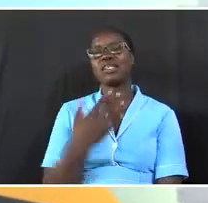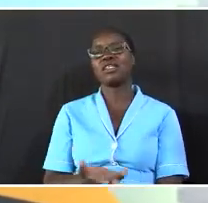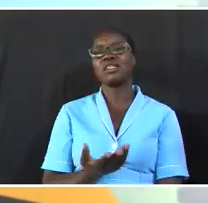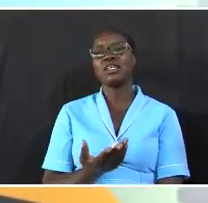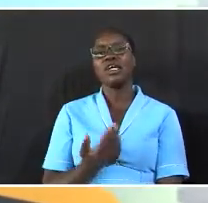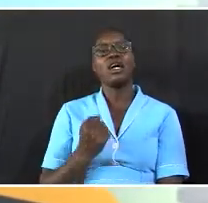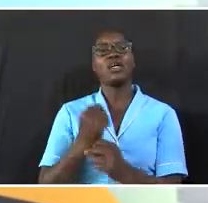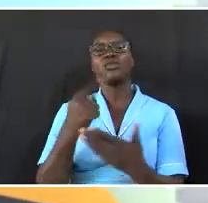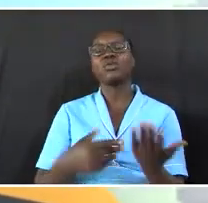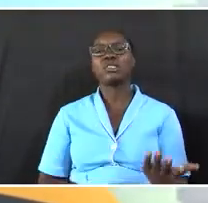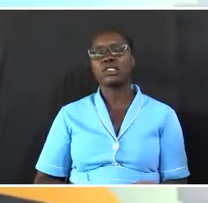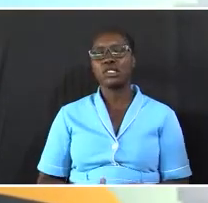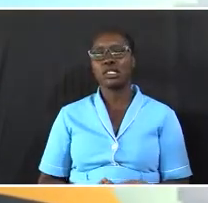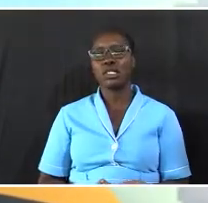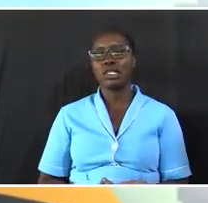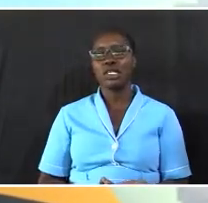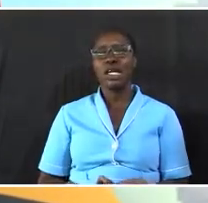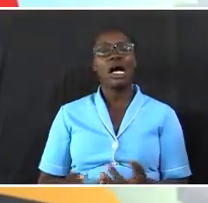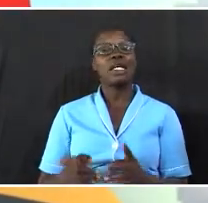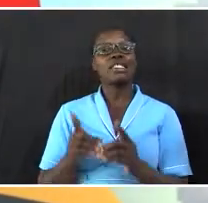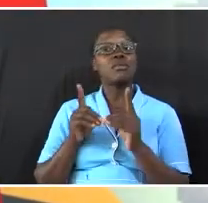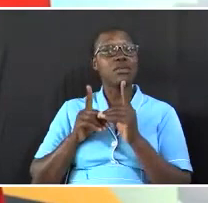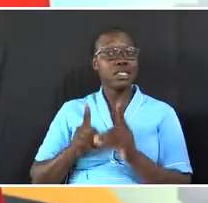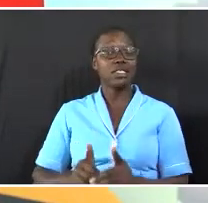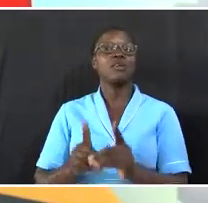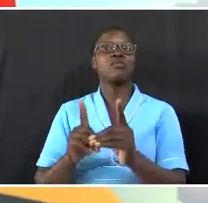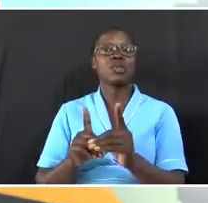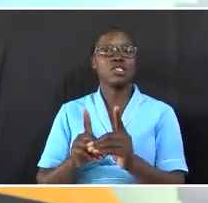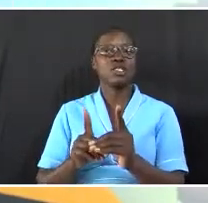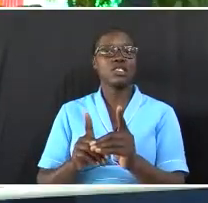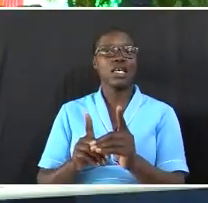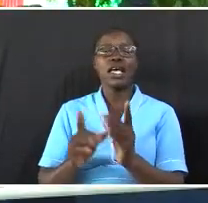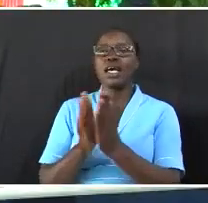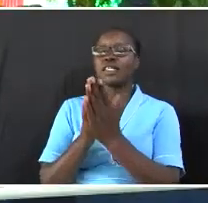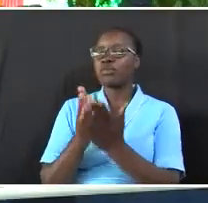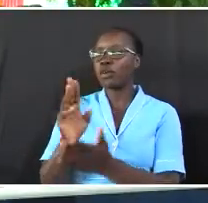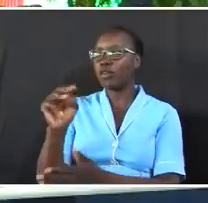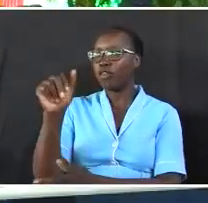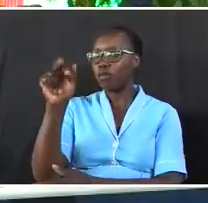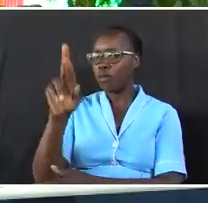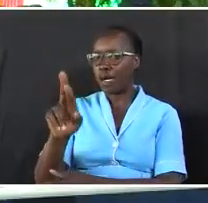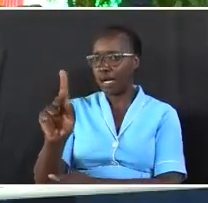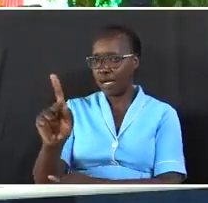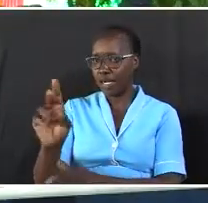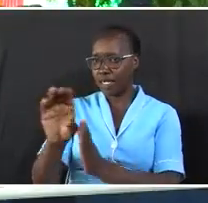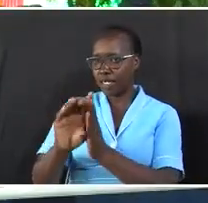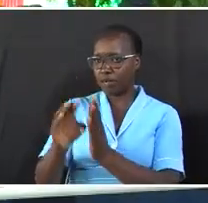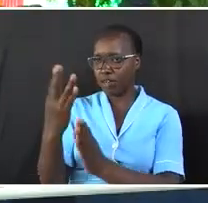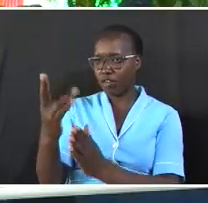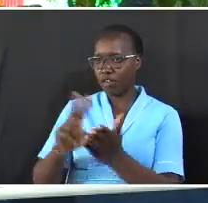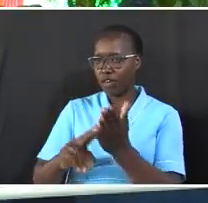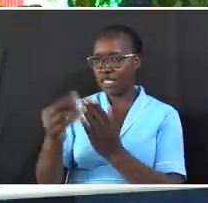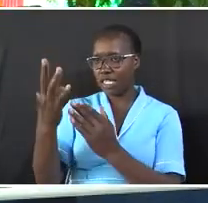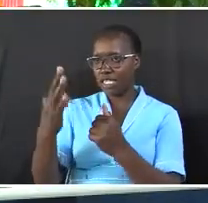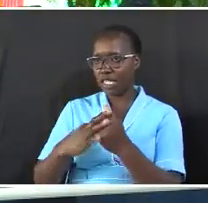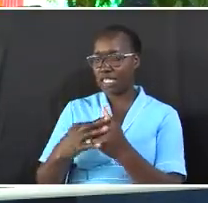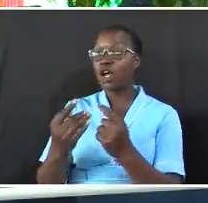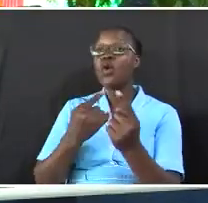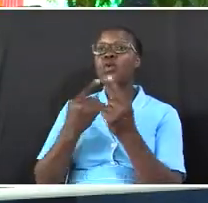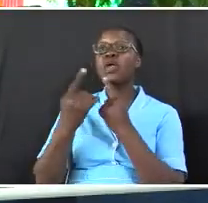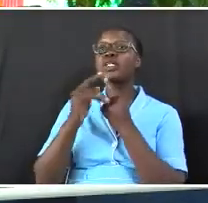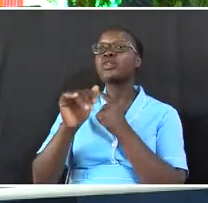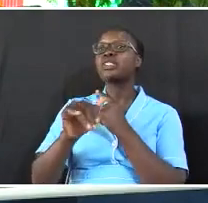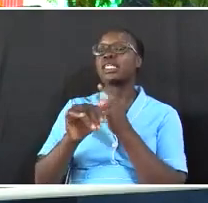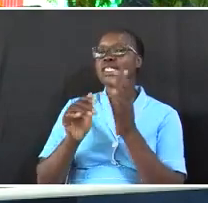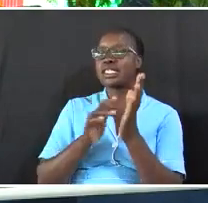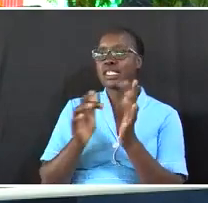do? Even the disciples, in the book of Mark chapter 4 and verse 38, we are told